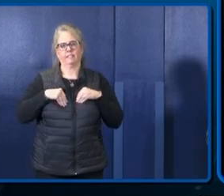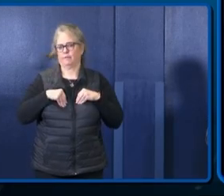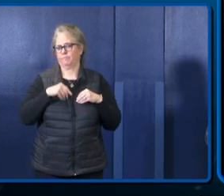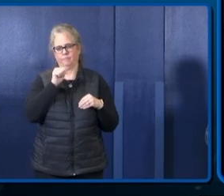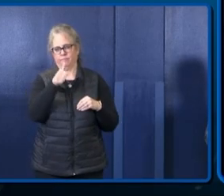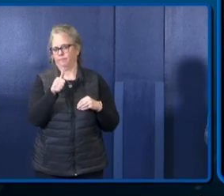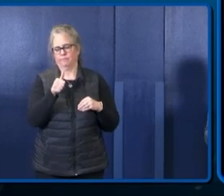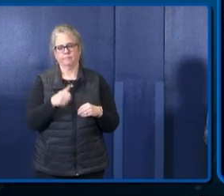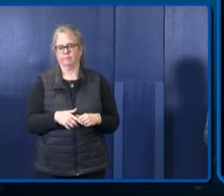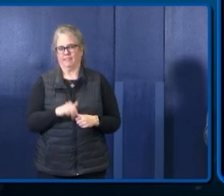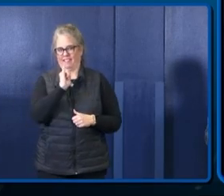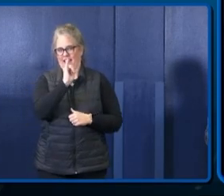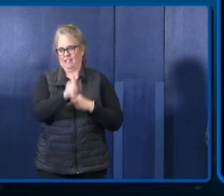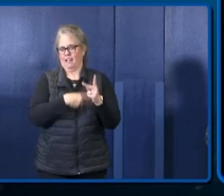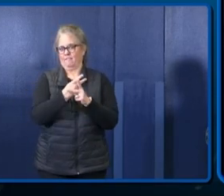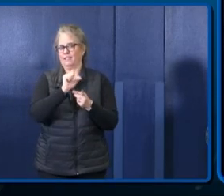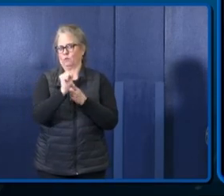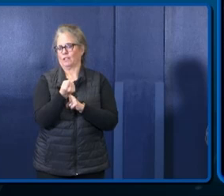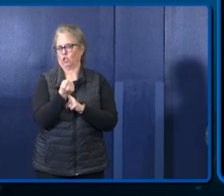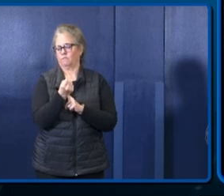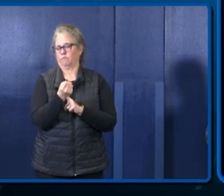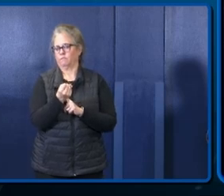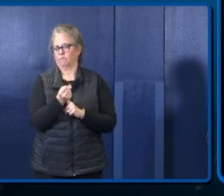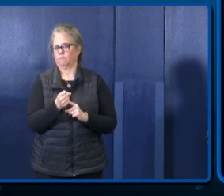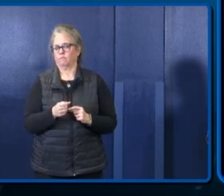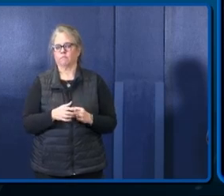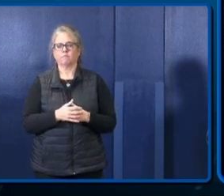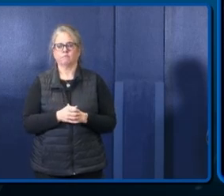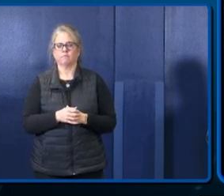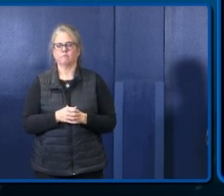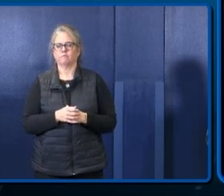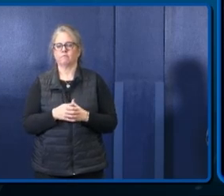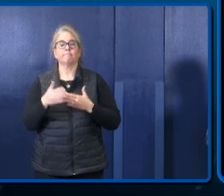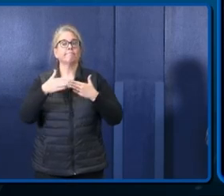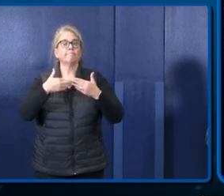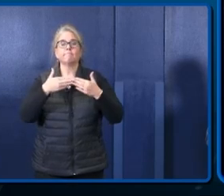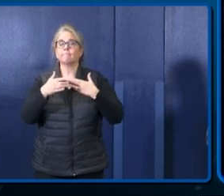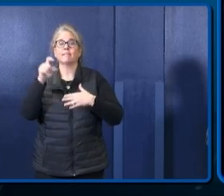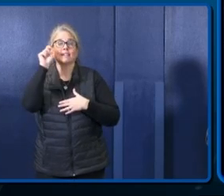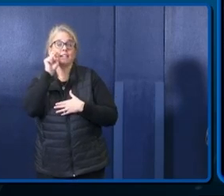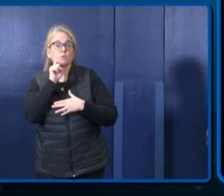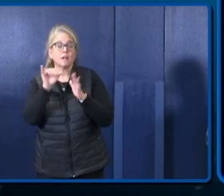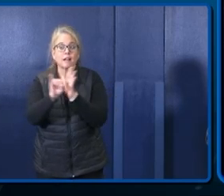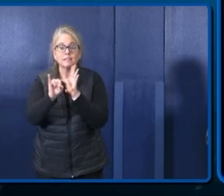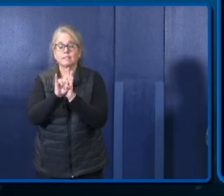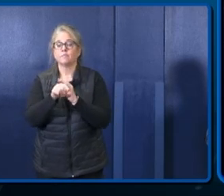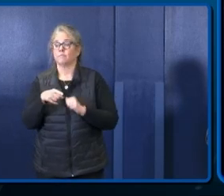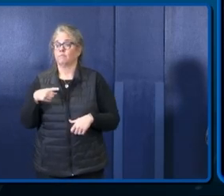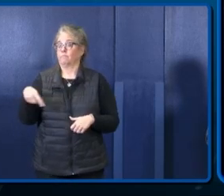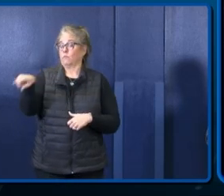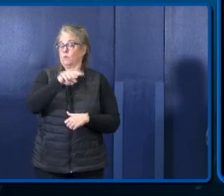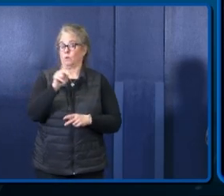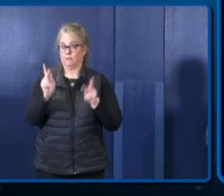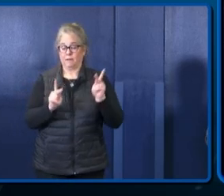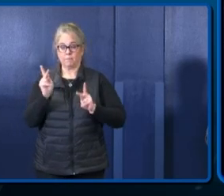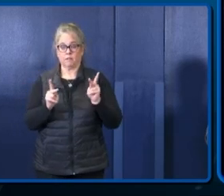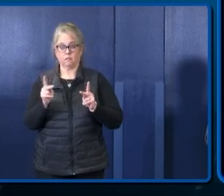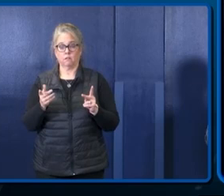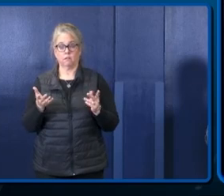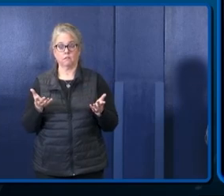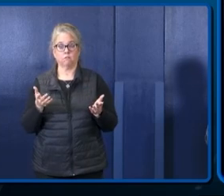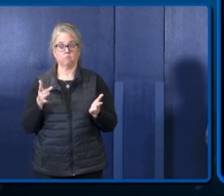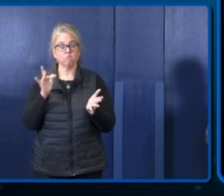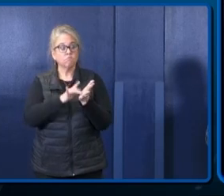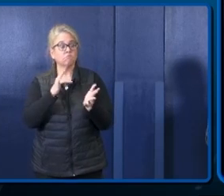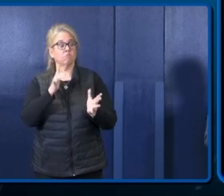identity, those types of things. Members of that community have been harassed, intimidated, and abused for too long. That's not going to